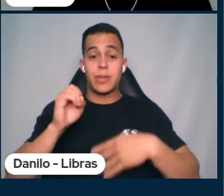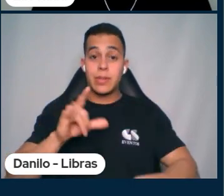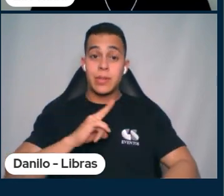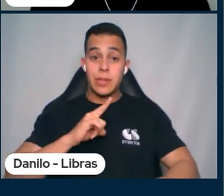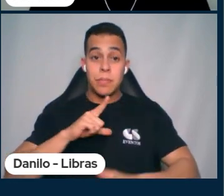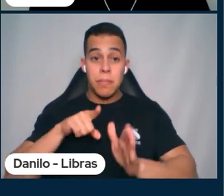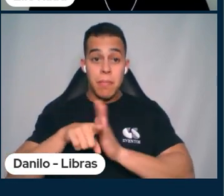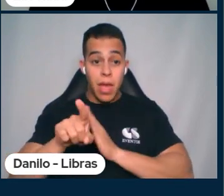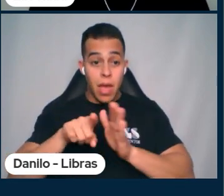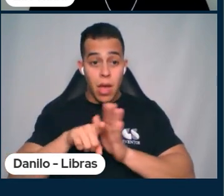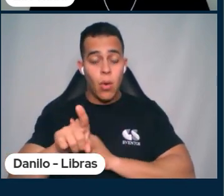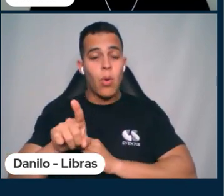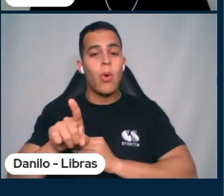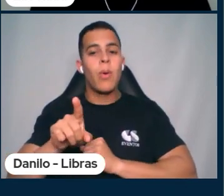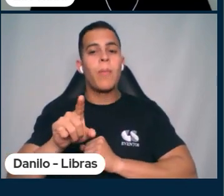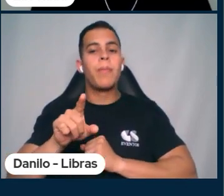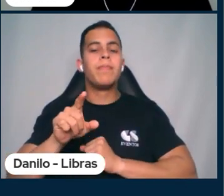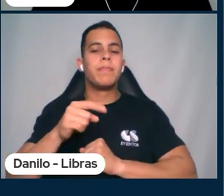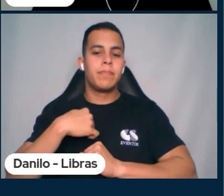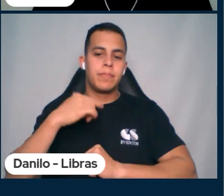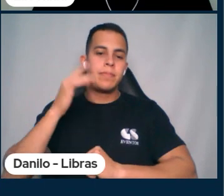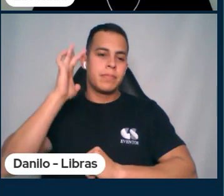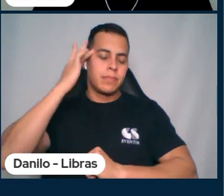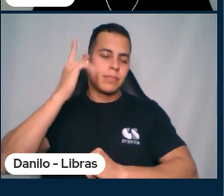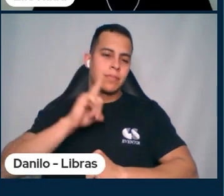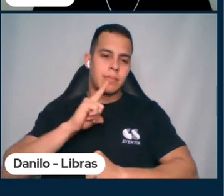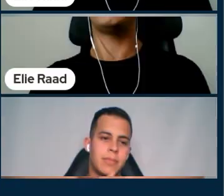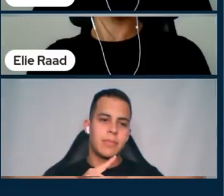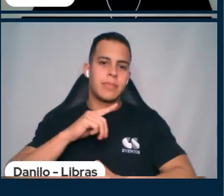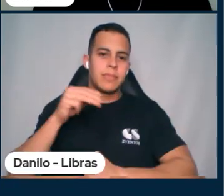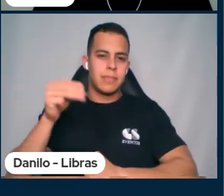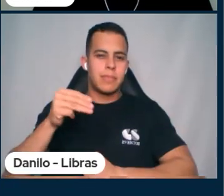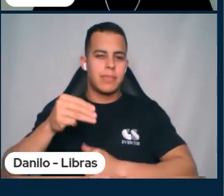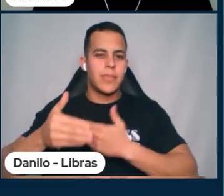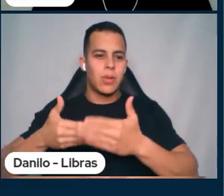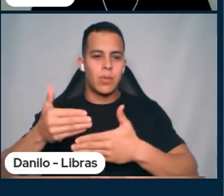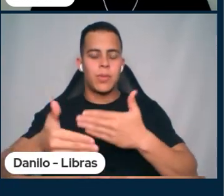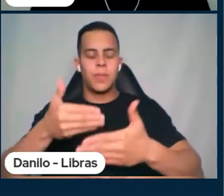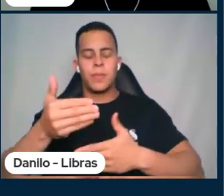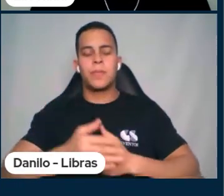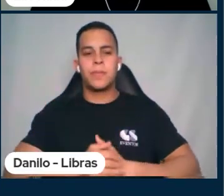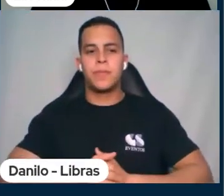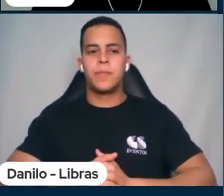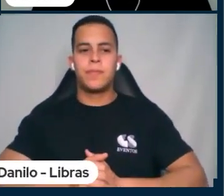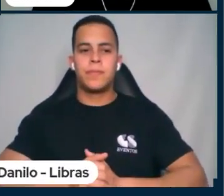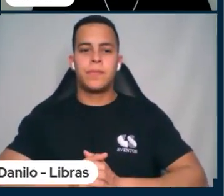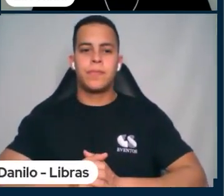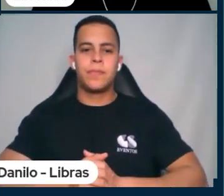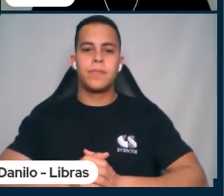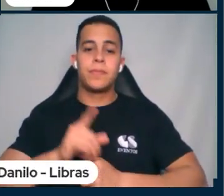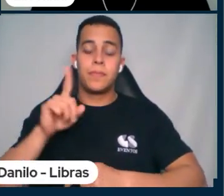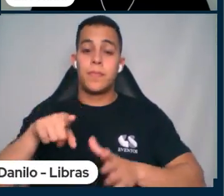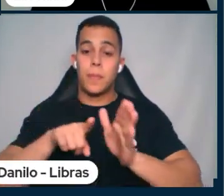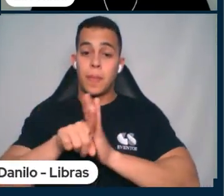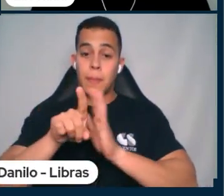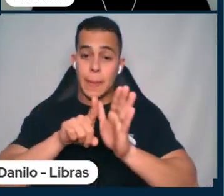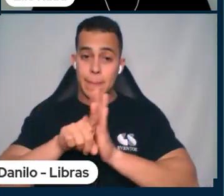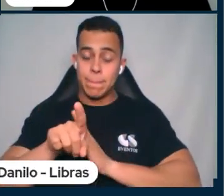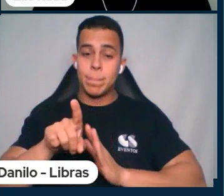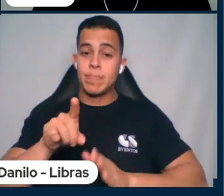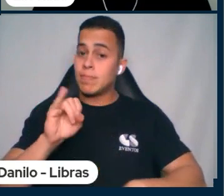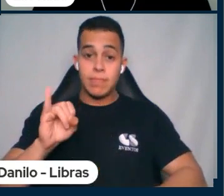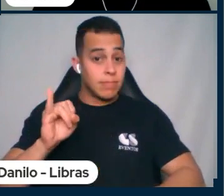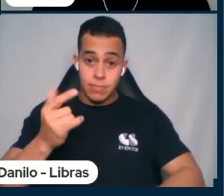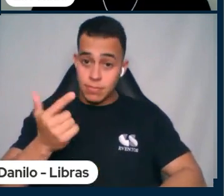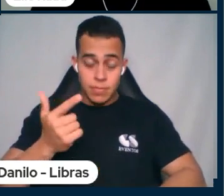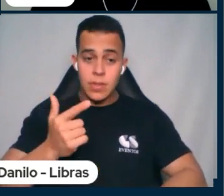and let's keep the conversation going. If you have any question, I guess we have now a few minutes to answer